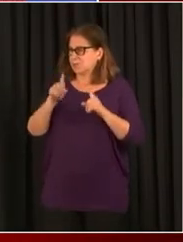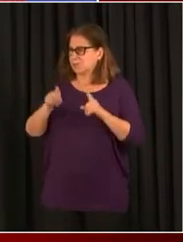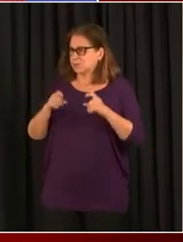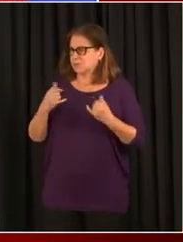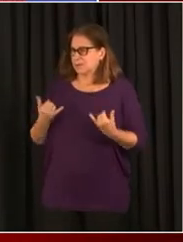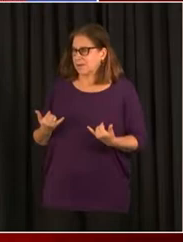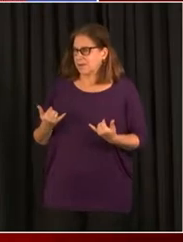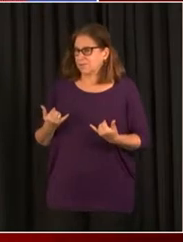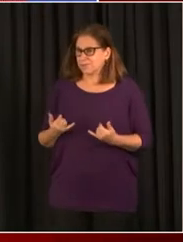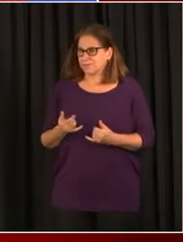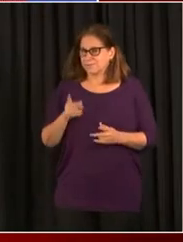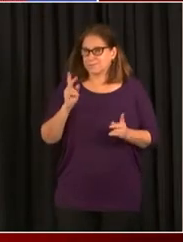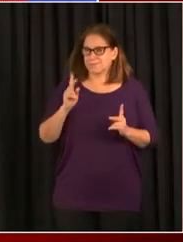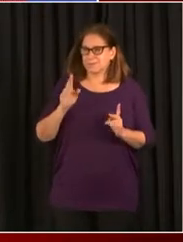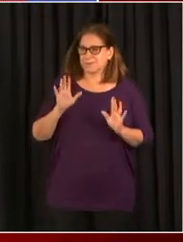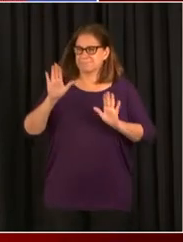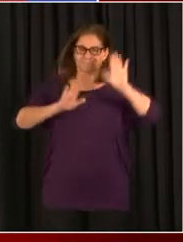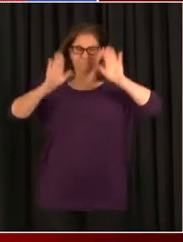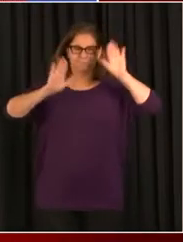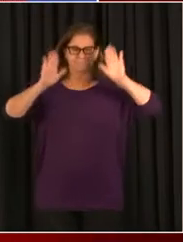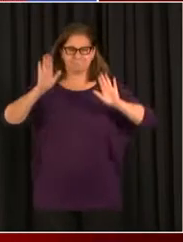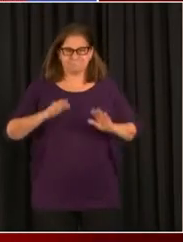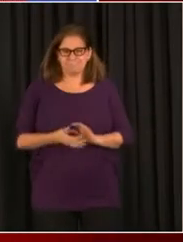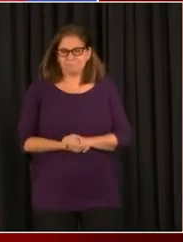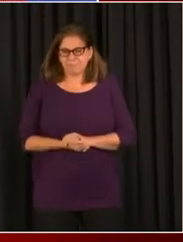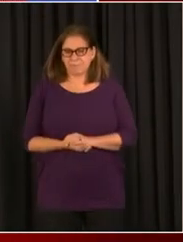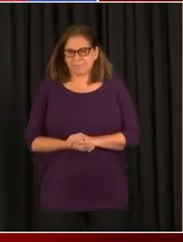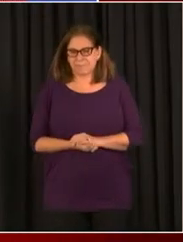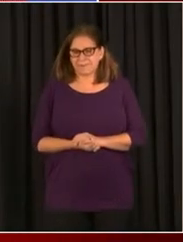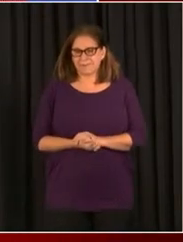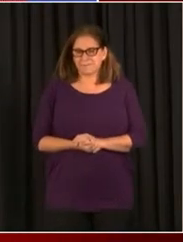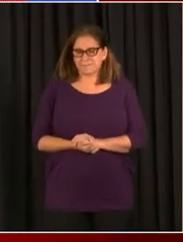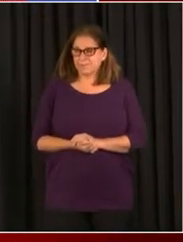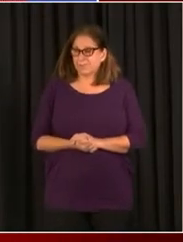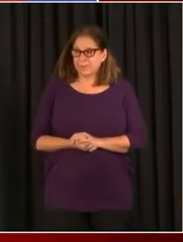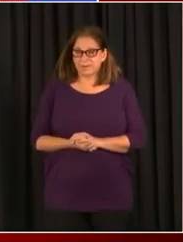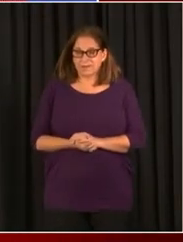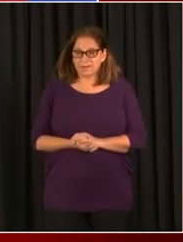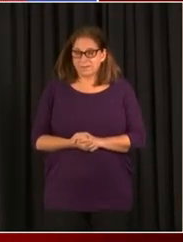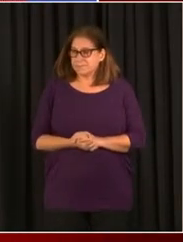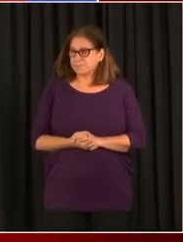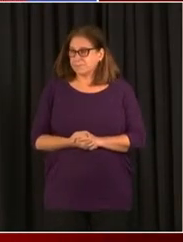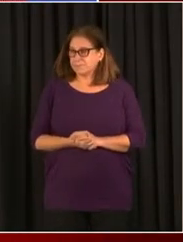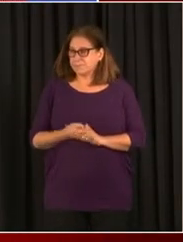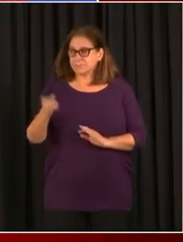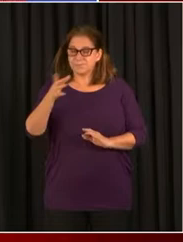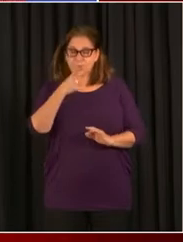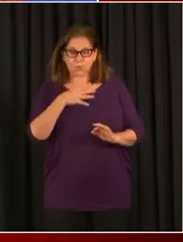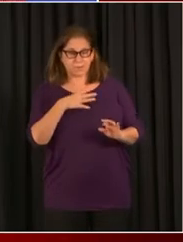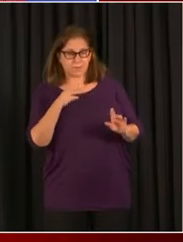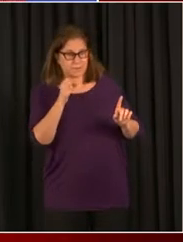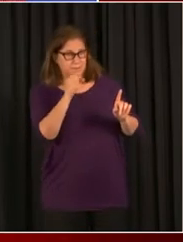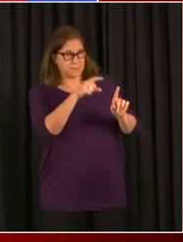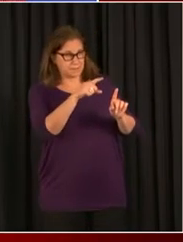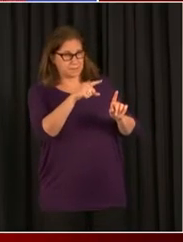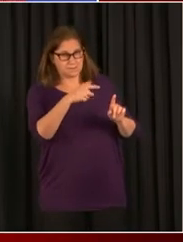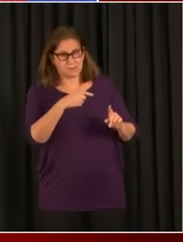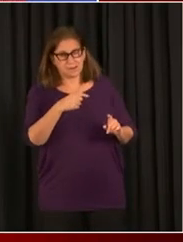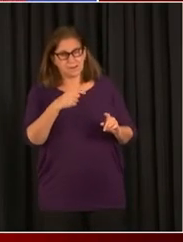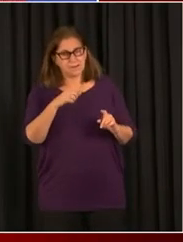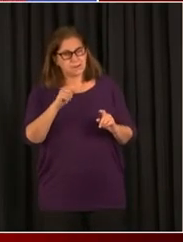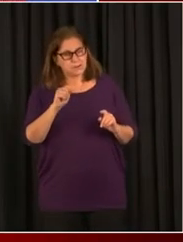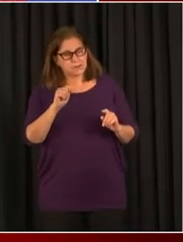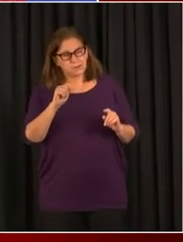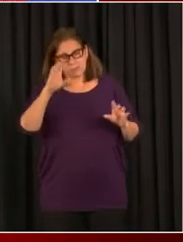Yes, ma'am. Mayor Bowser, Trump campaign sent out an email recently saying that they are interested